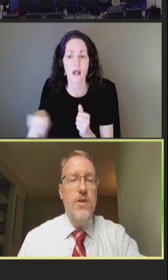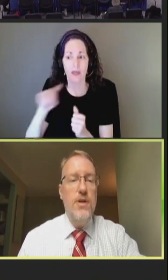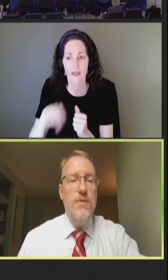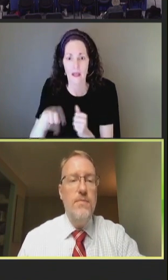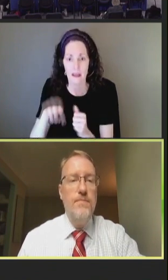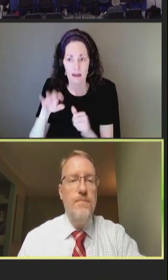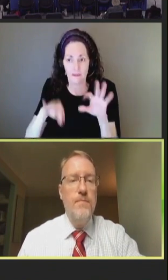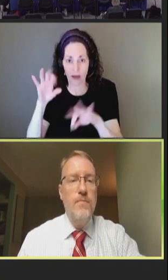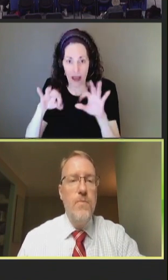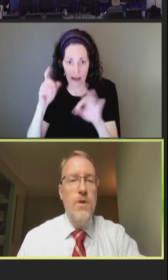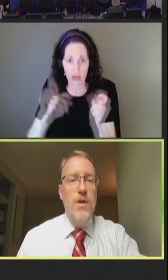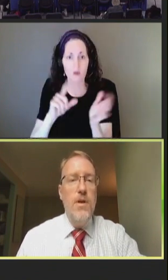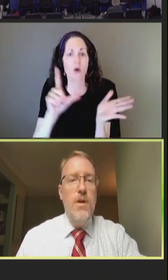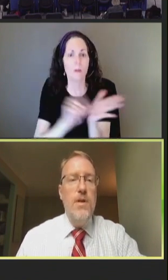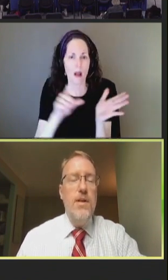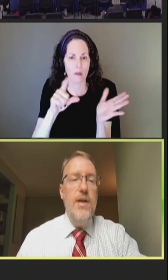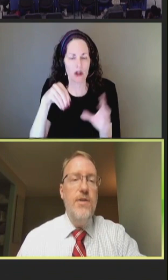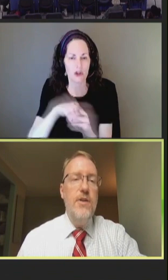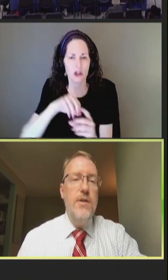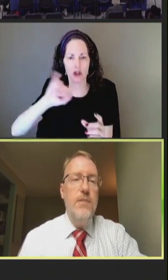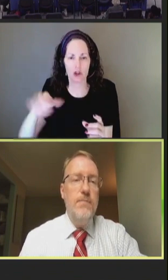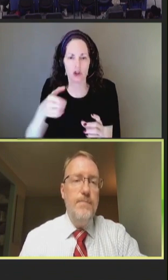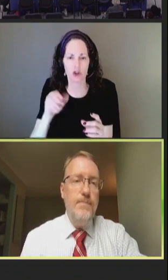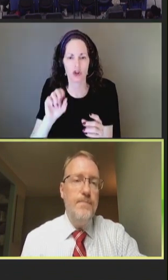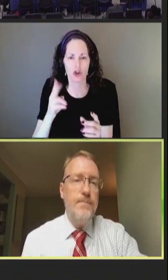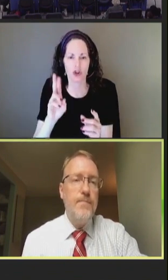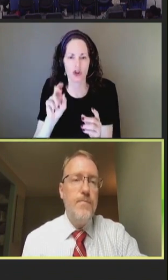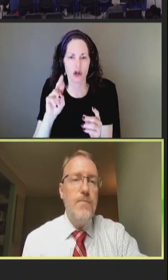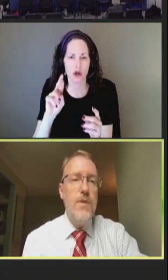journal Cell. And then lastly,